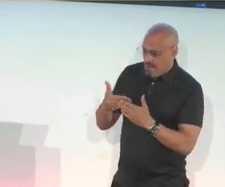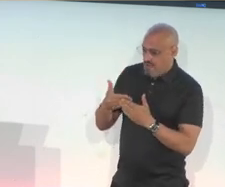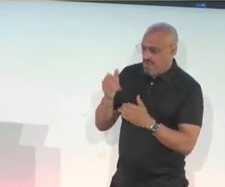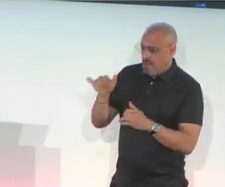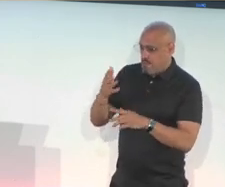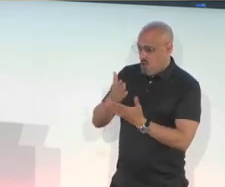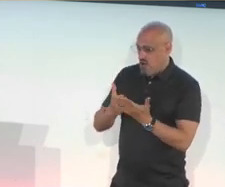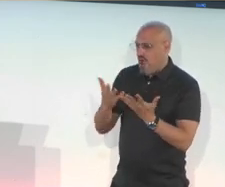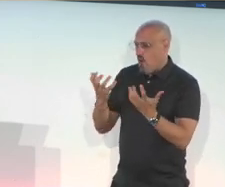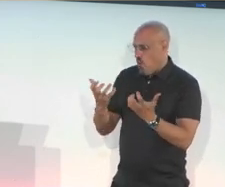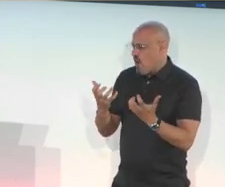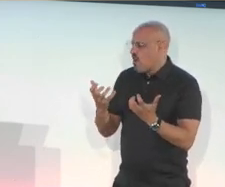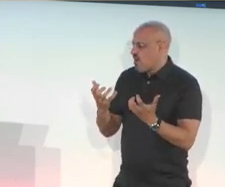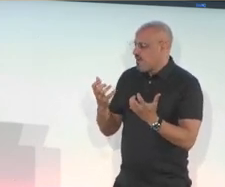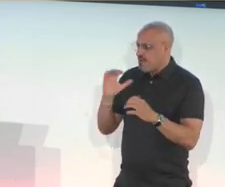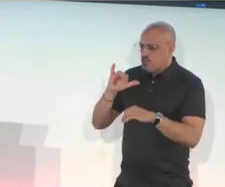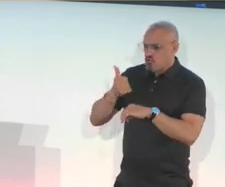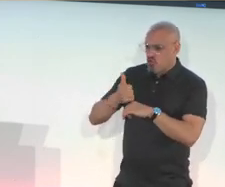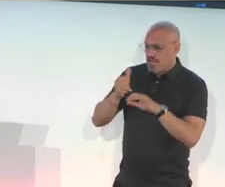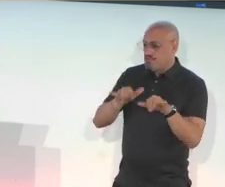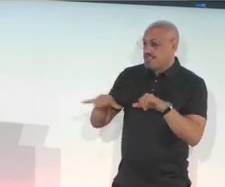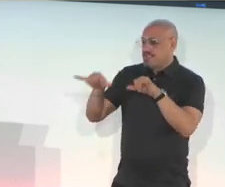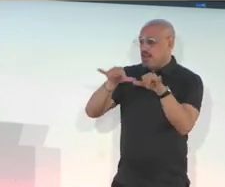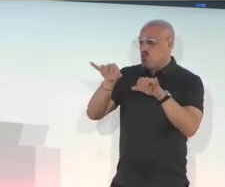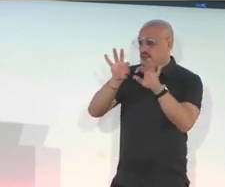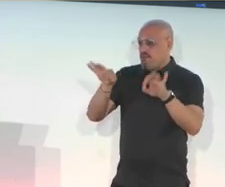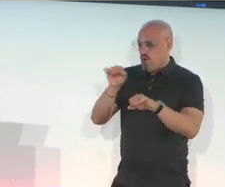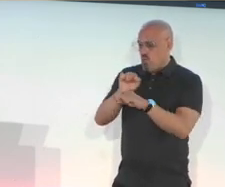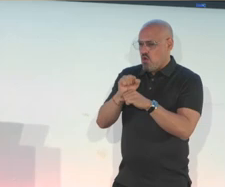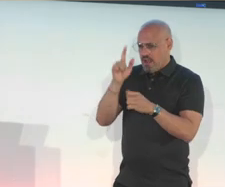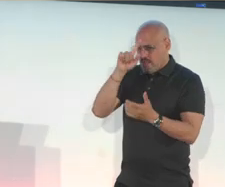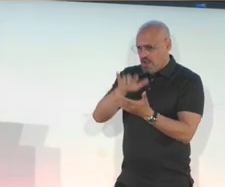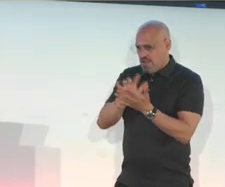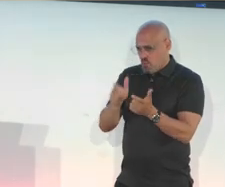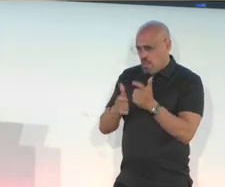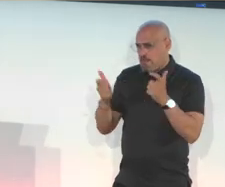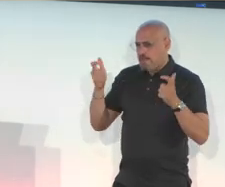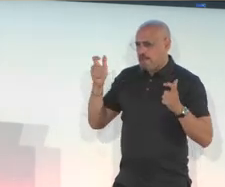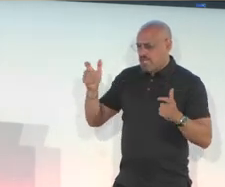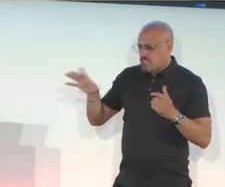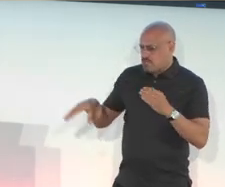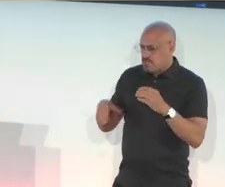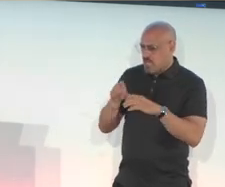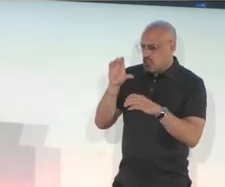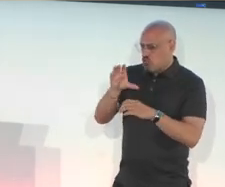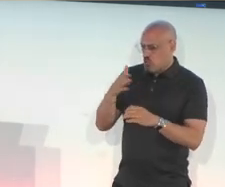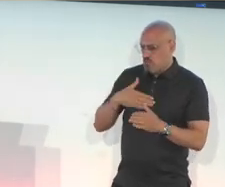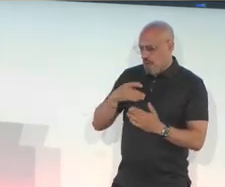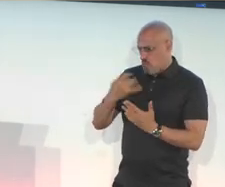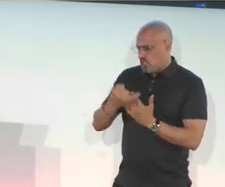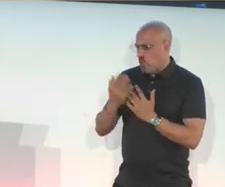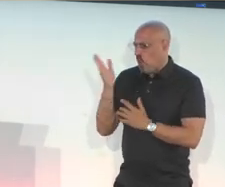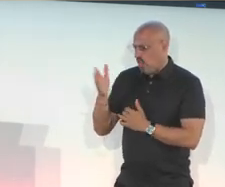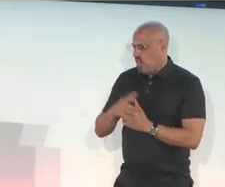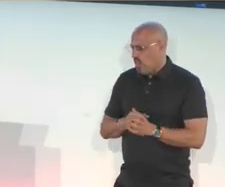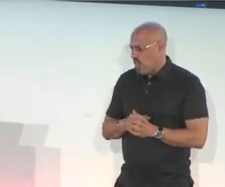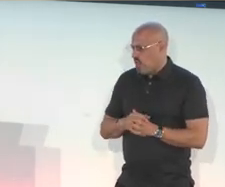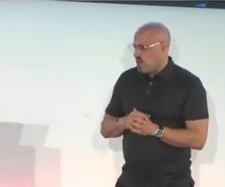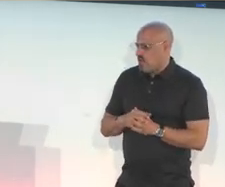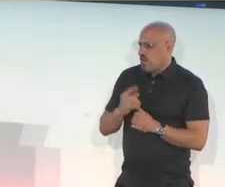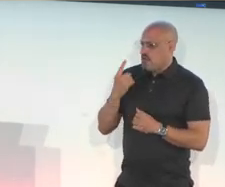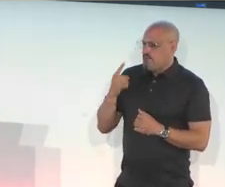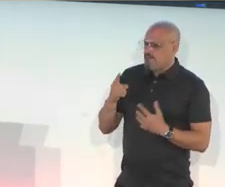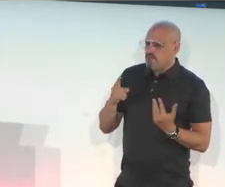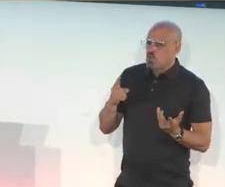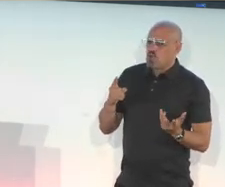to create a standardized framework, which I believe will be the biggest contribution of my project